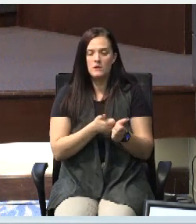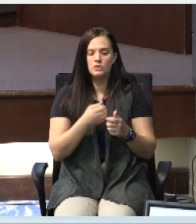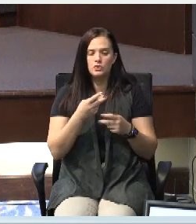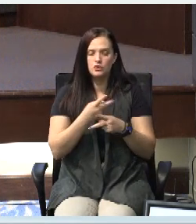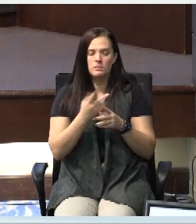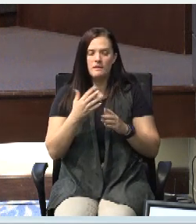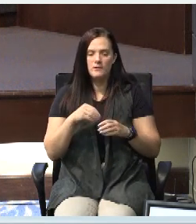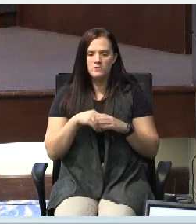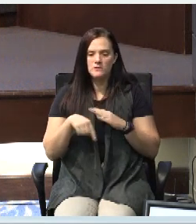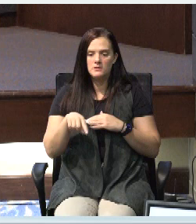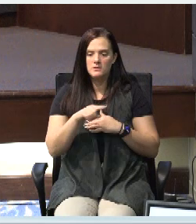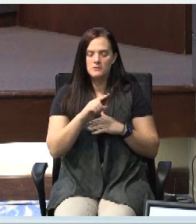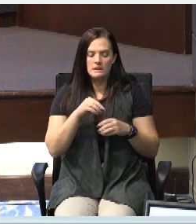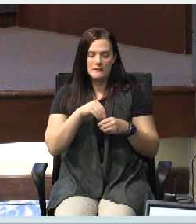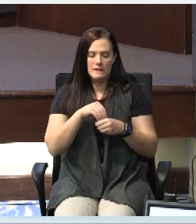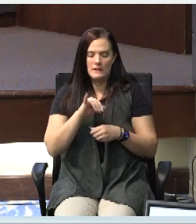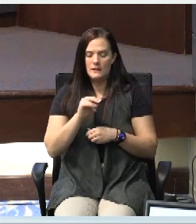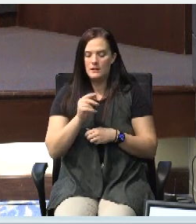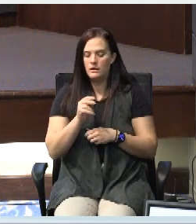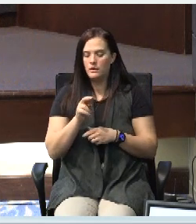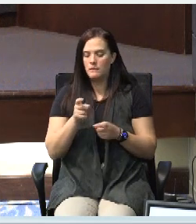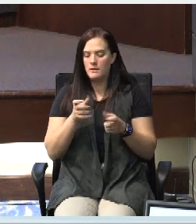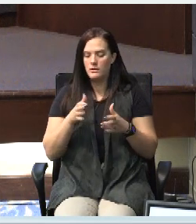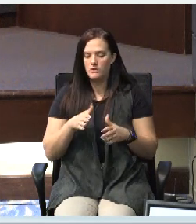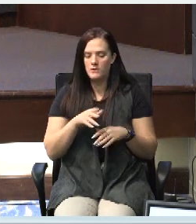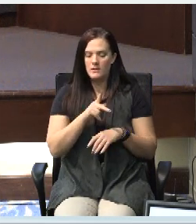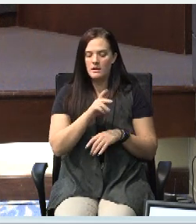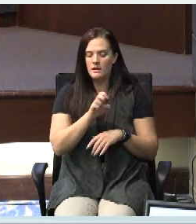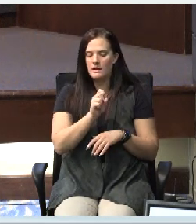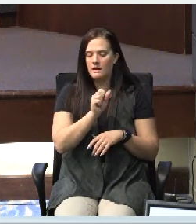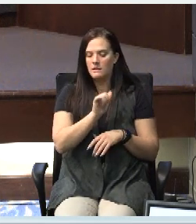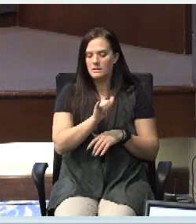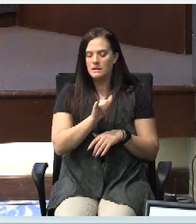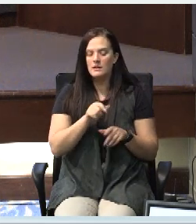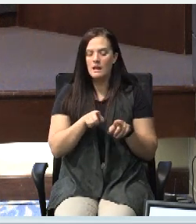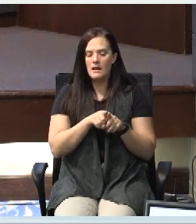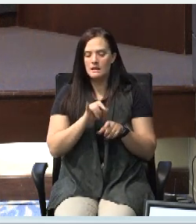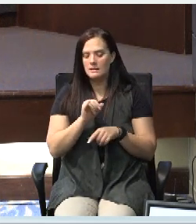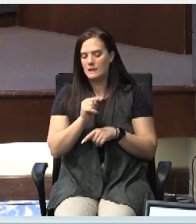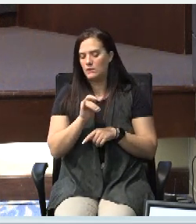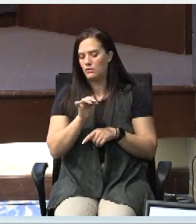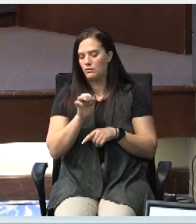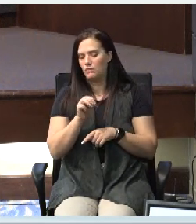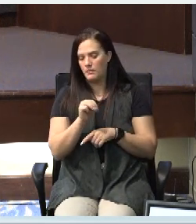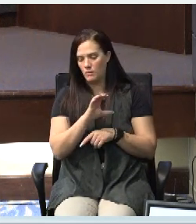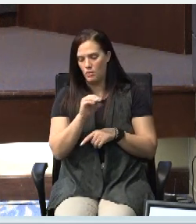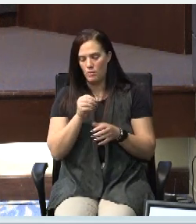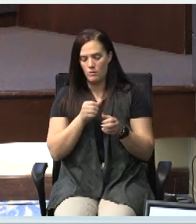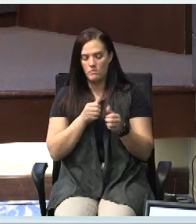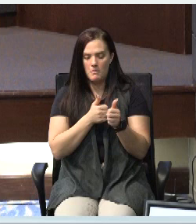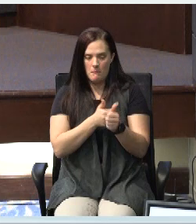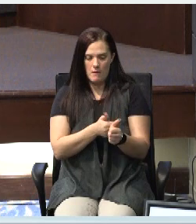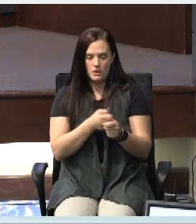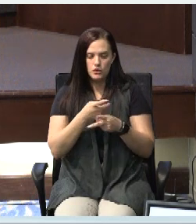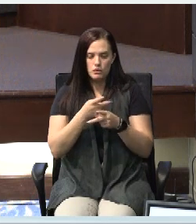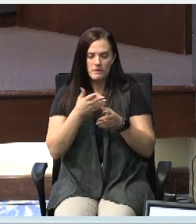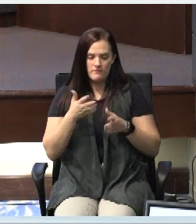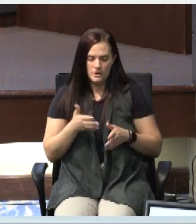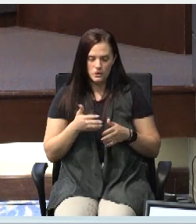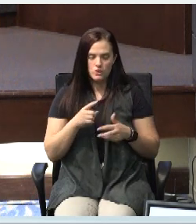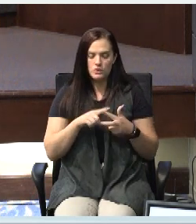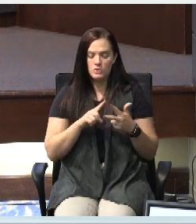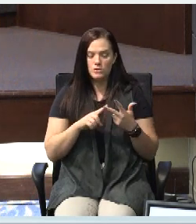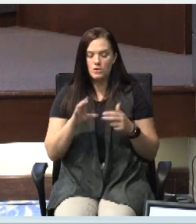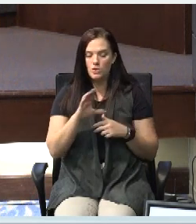supervisor, me, serving as the interim manager, code officer Kelsey Montgomery serving as the interim code compliance supervisor, 1